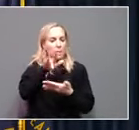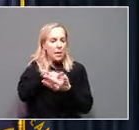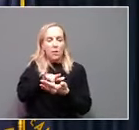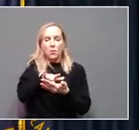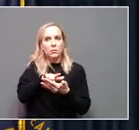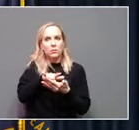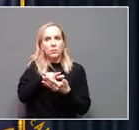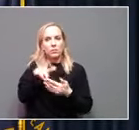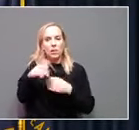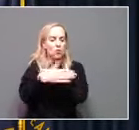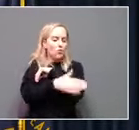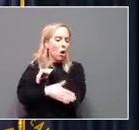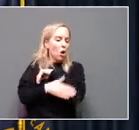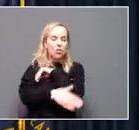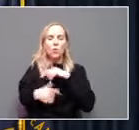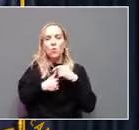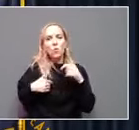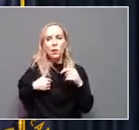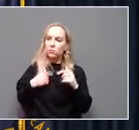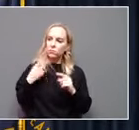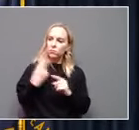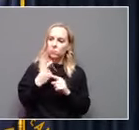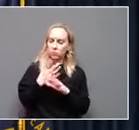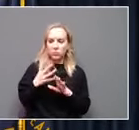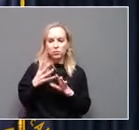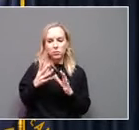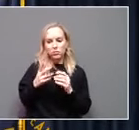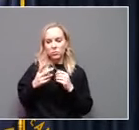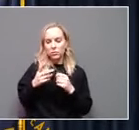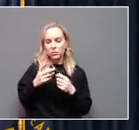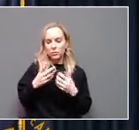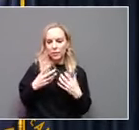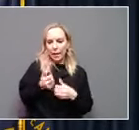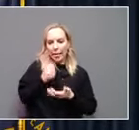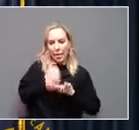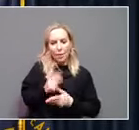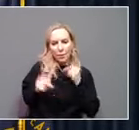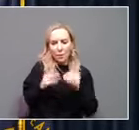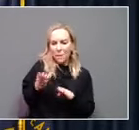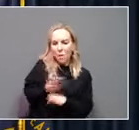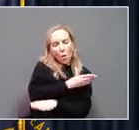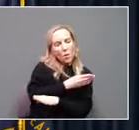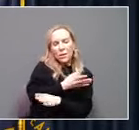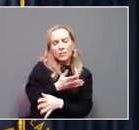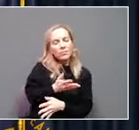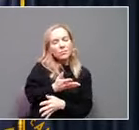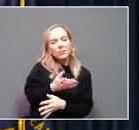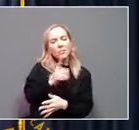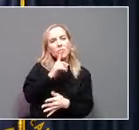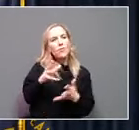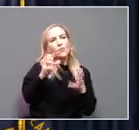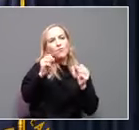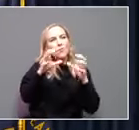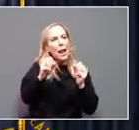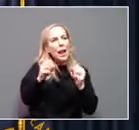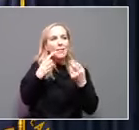country, which given our the health of our people beforehand, I think was an incredible